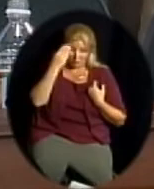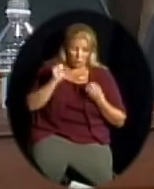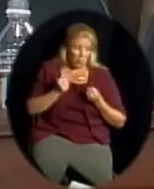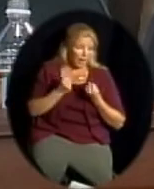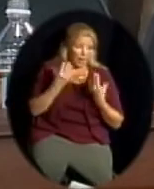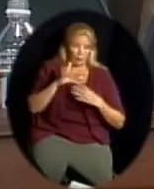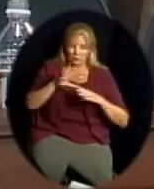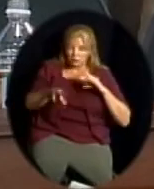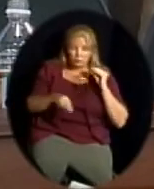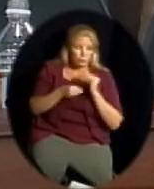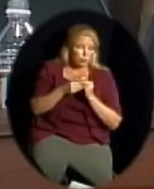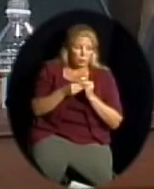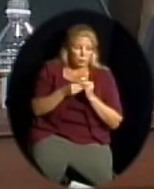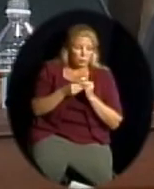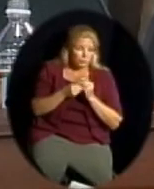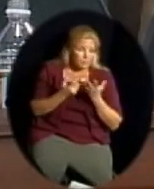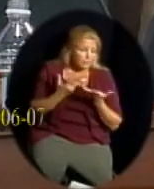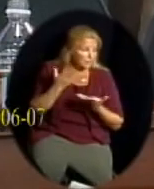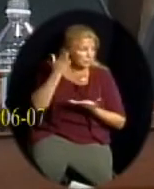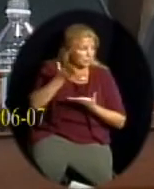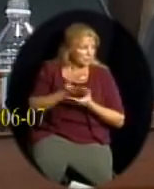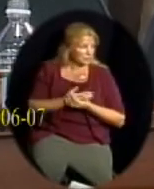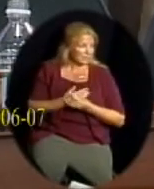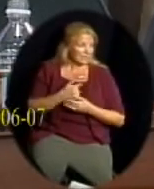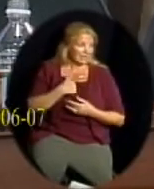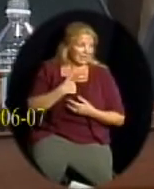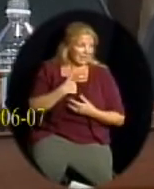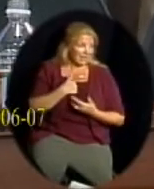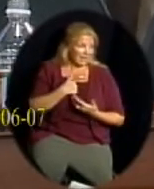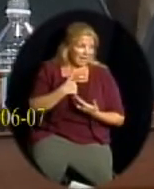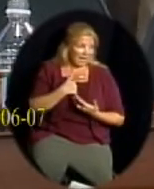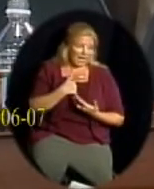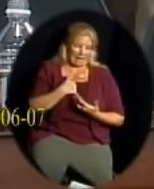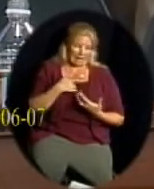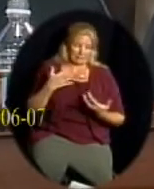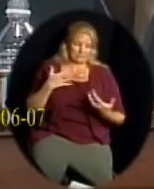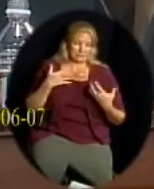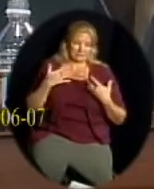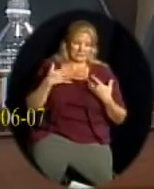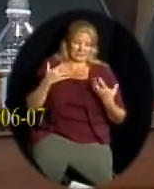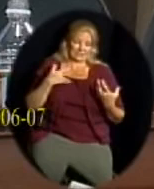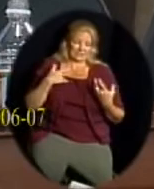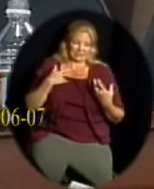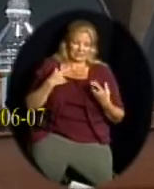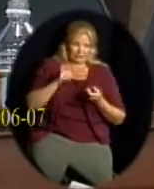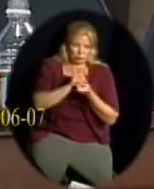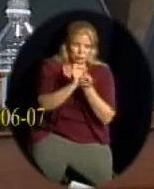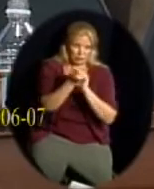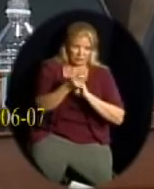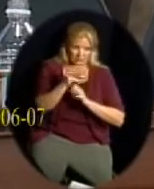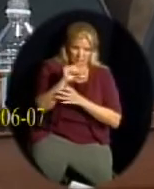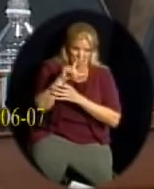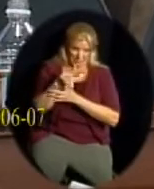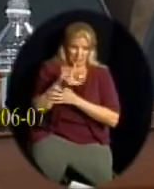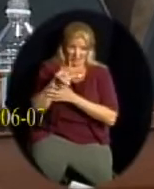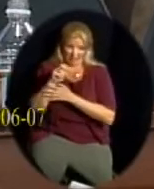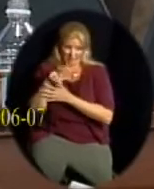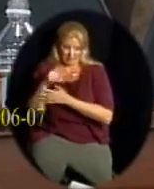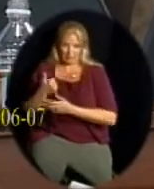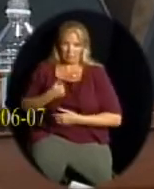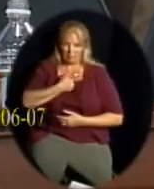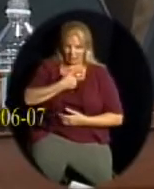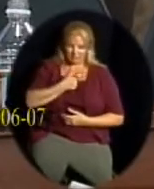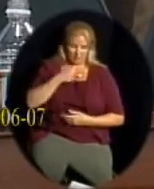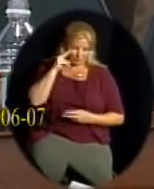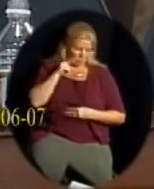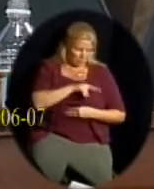And I'm very sensitive to increases in the mill levy. I watch my tax bill just like everybody else does. But we have